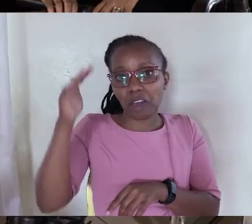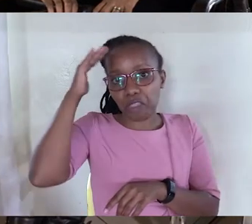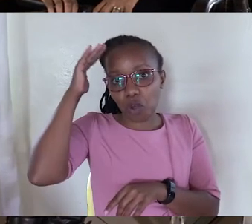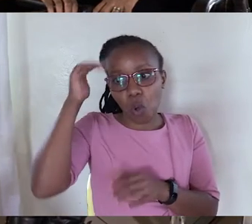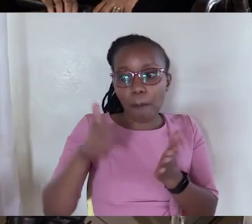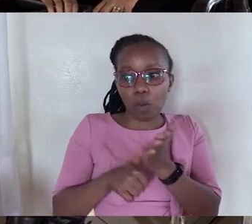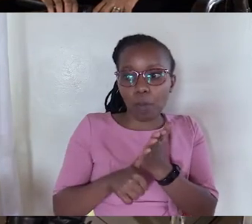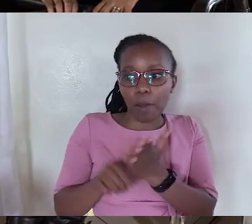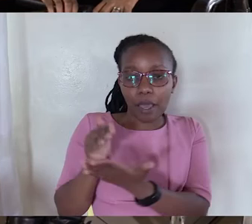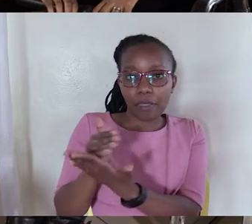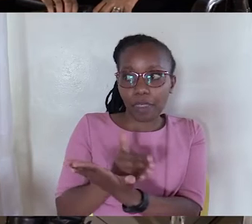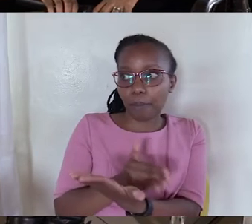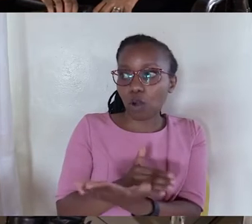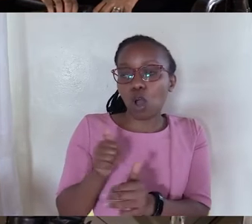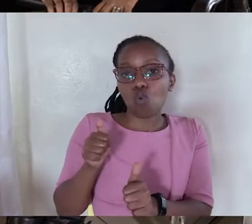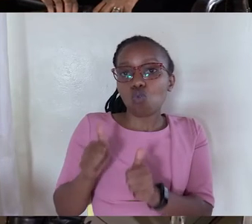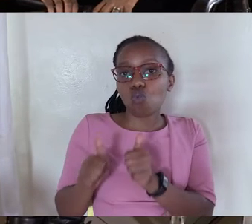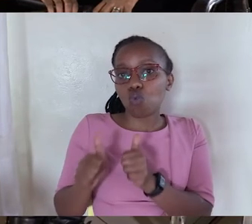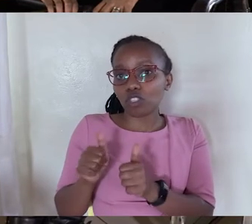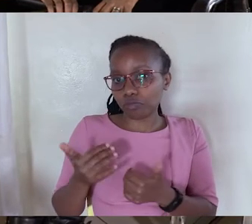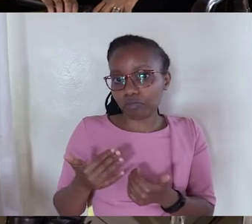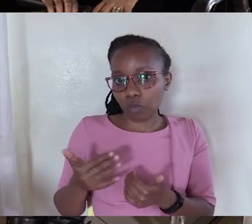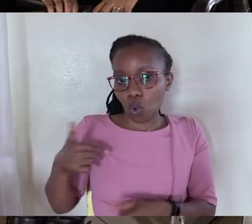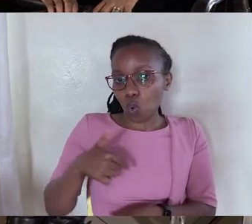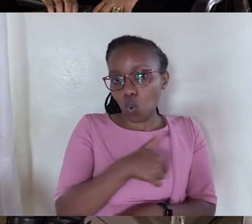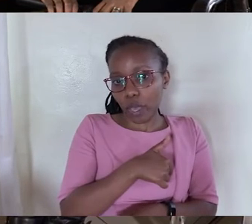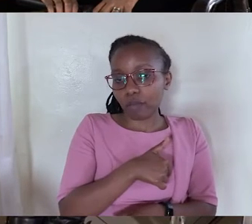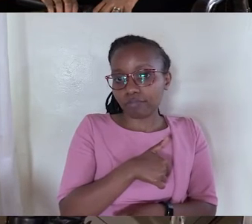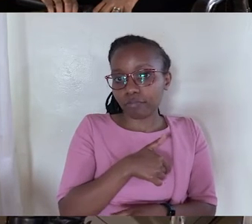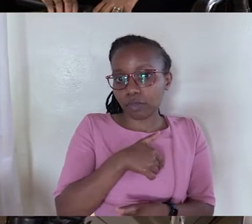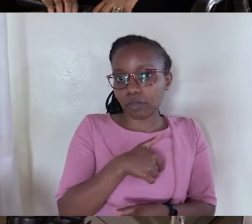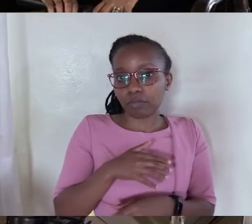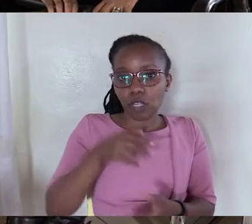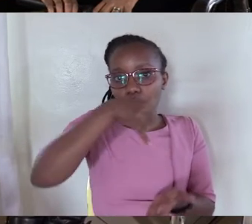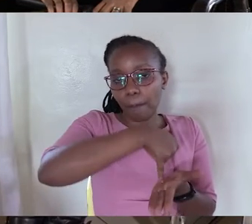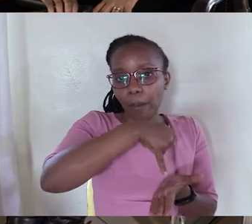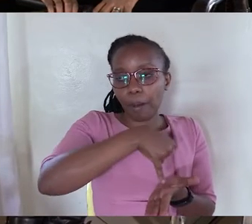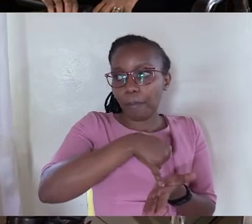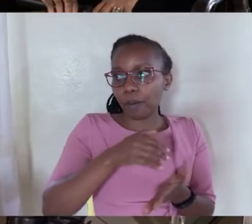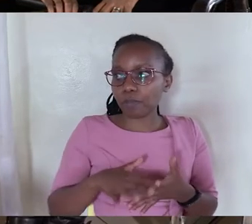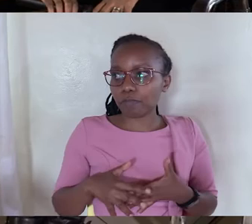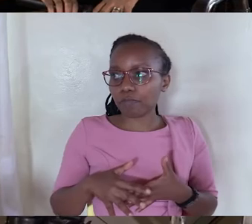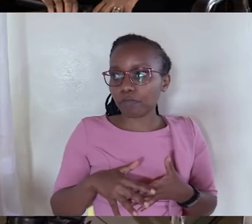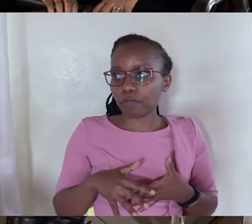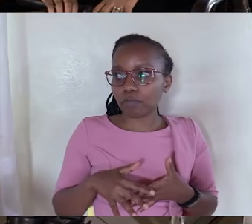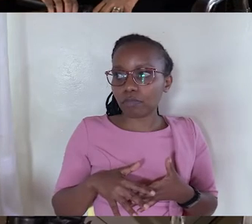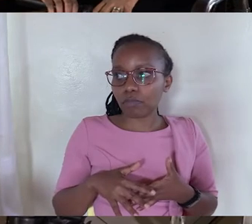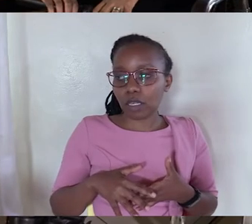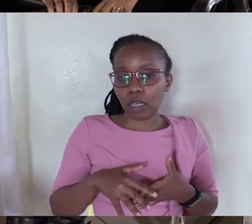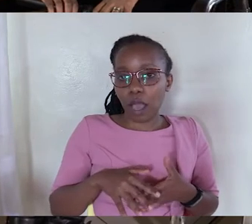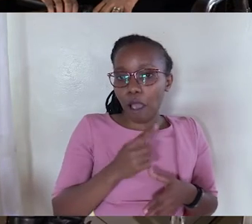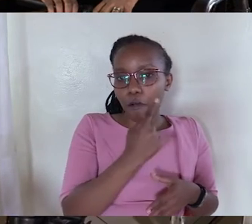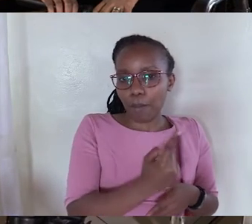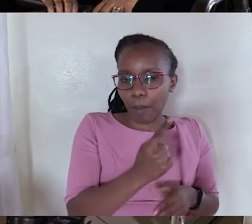this is a program that we are actually going to be bringing on board by the end of, I think, this month